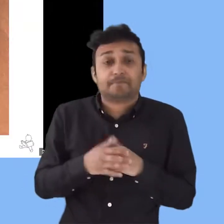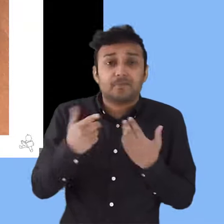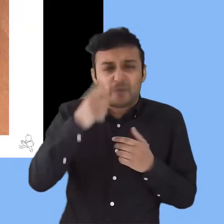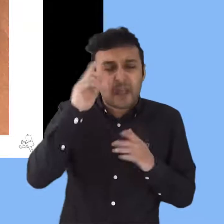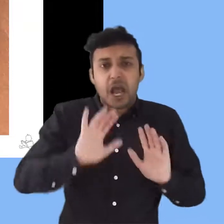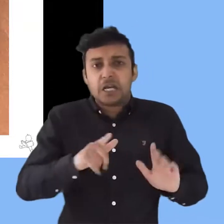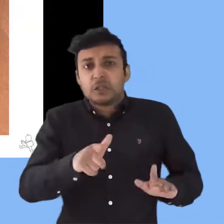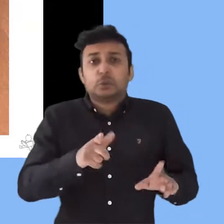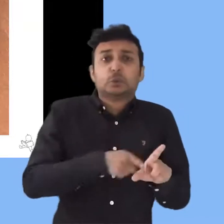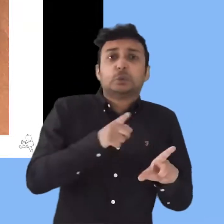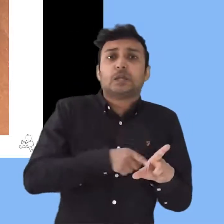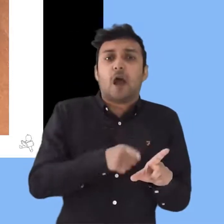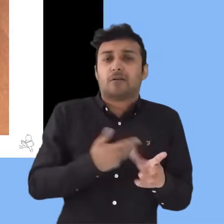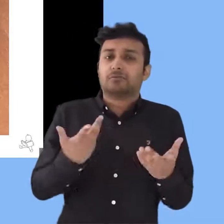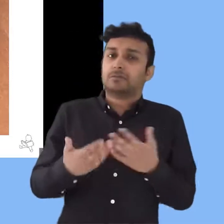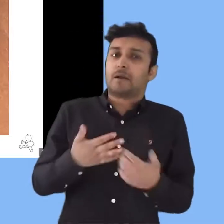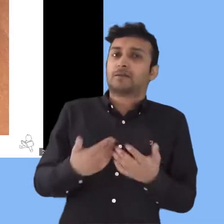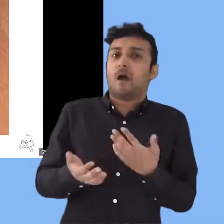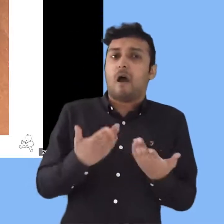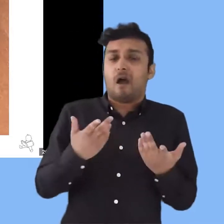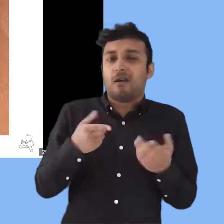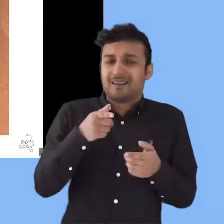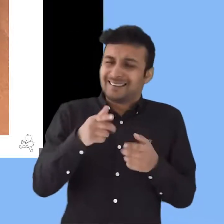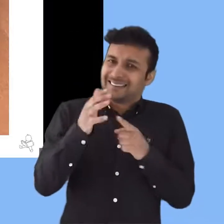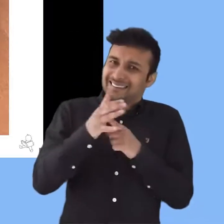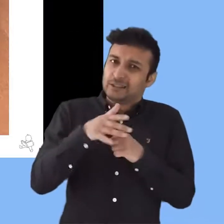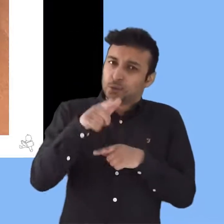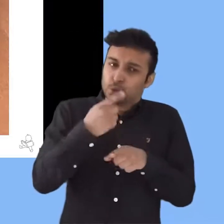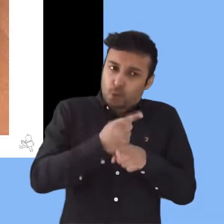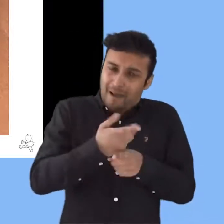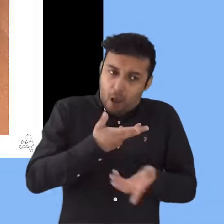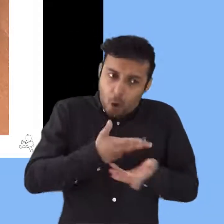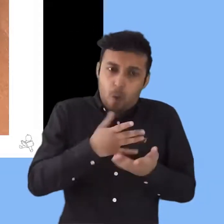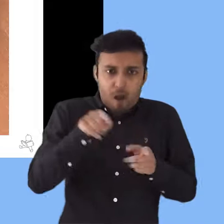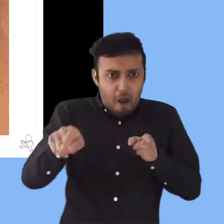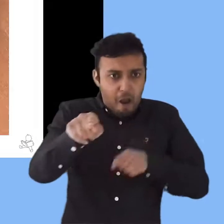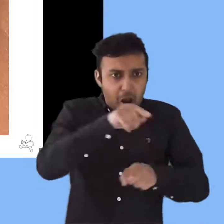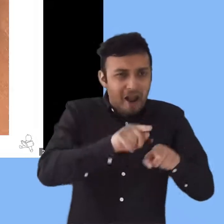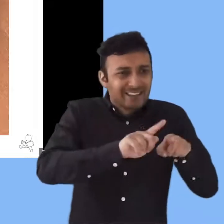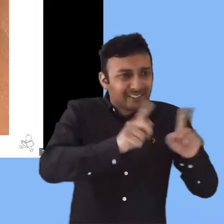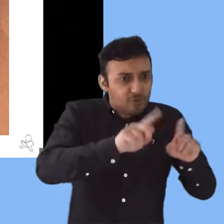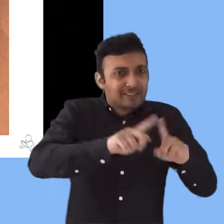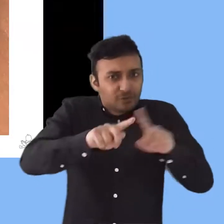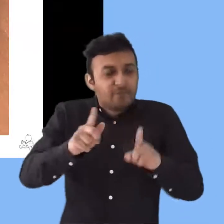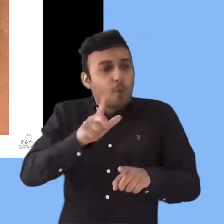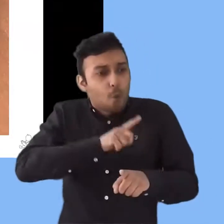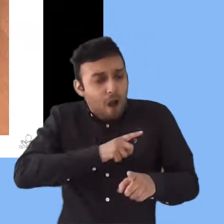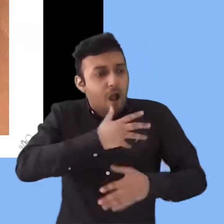too young. It's important that we're having these conversations about difference from a really, really early age to enable